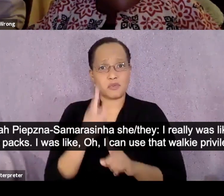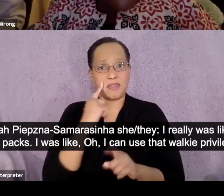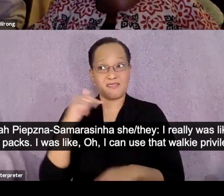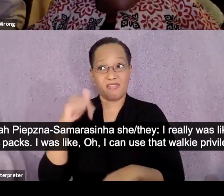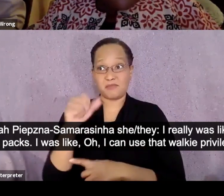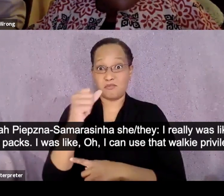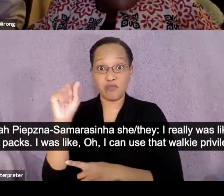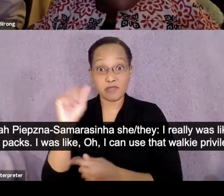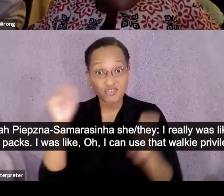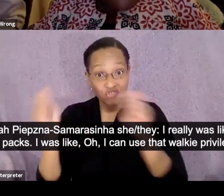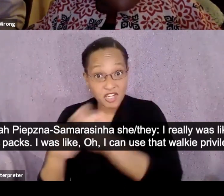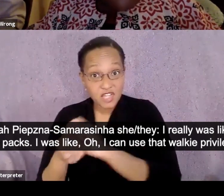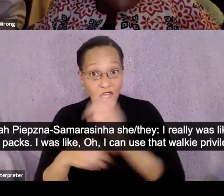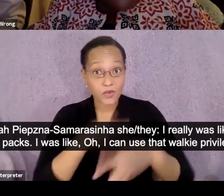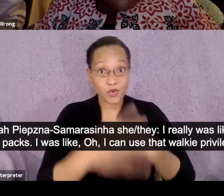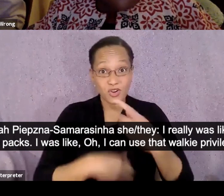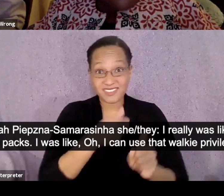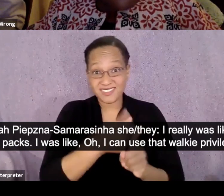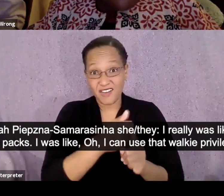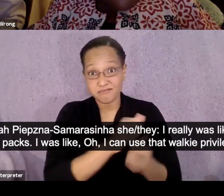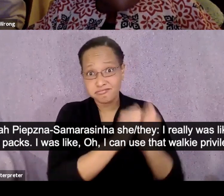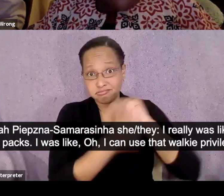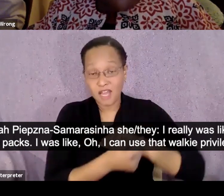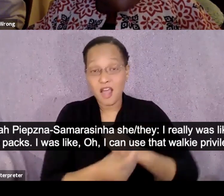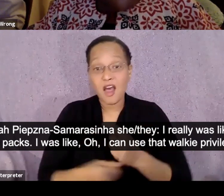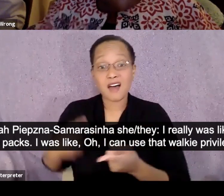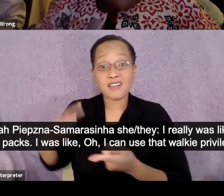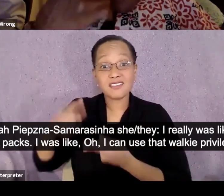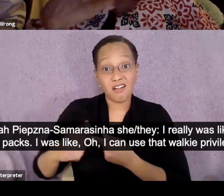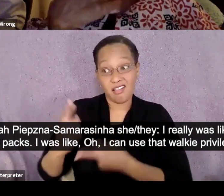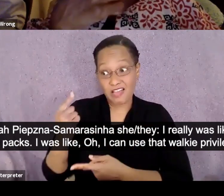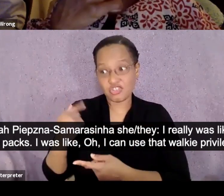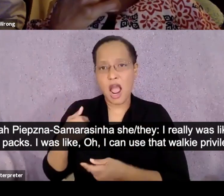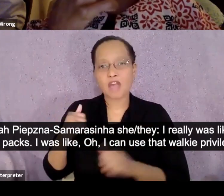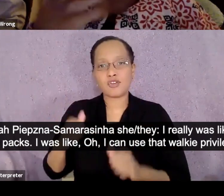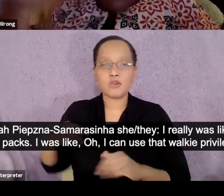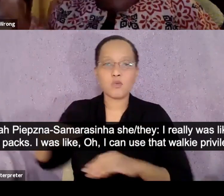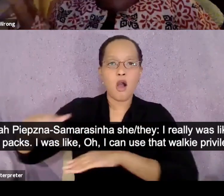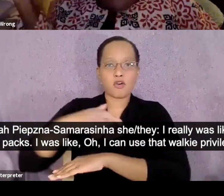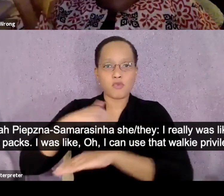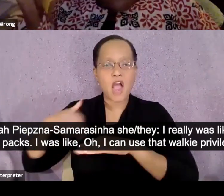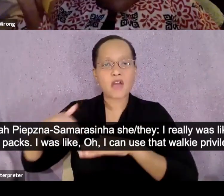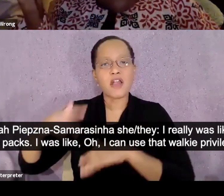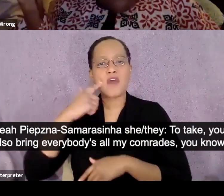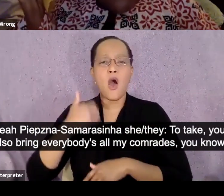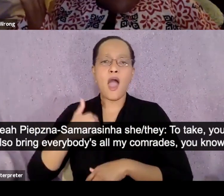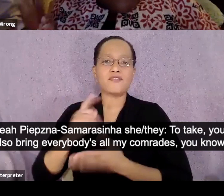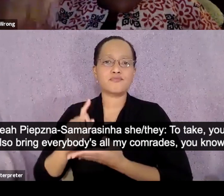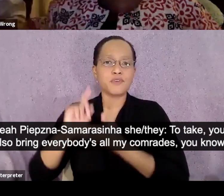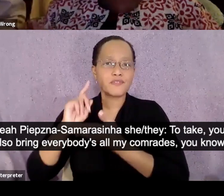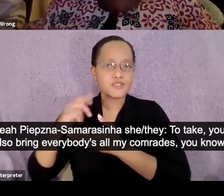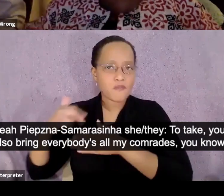oh, until last year, I was very ambulatory with a lot of ice packs. So I was like, oh, I can use that walkie privilege to